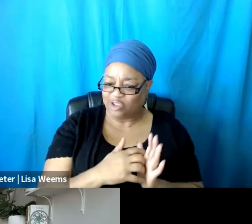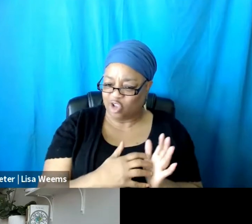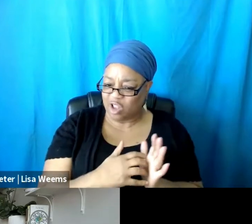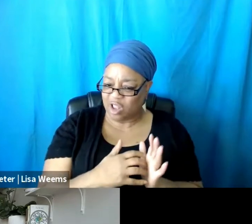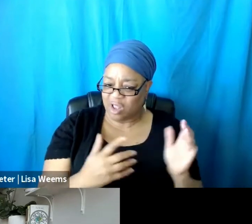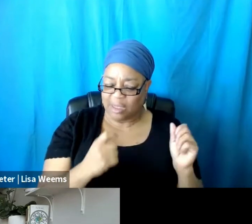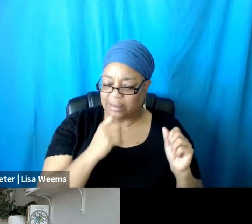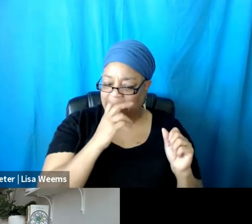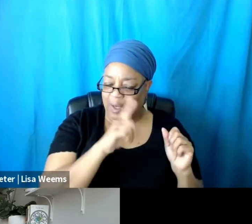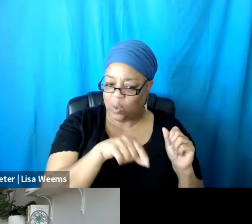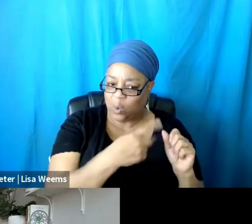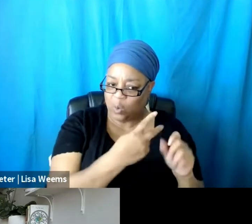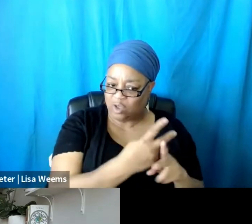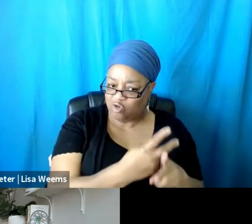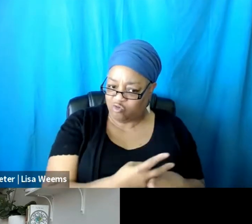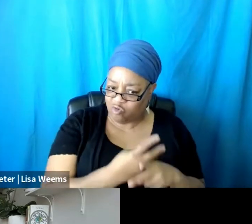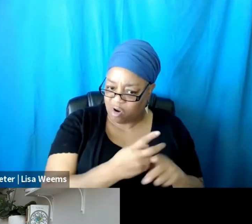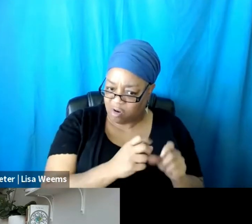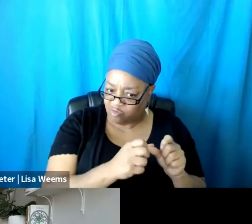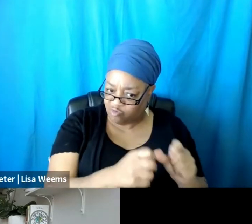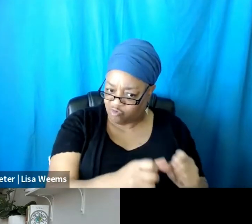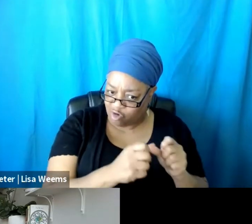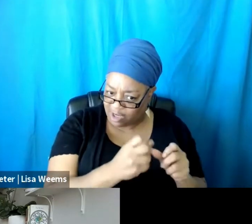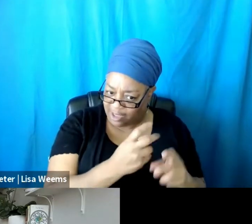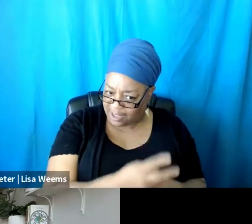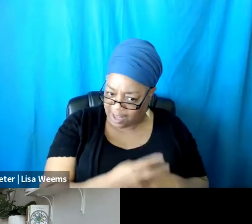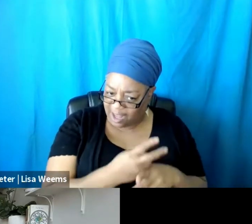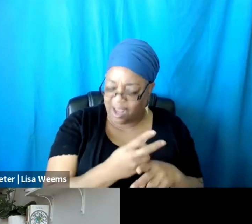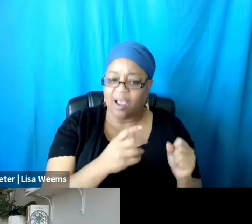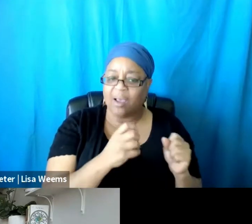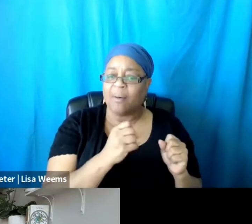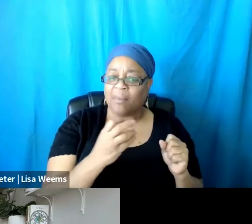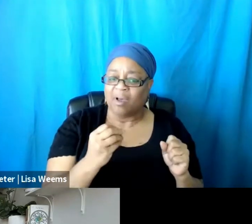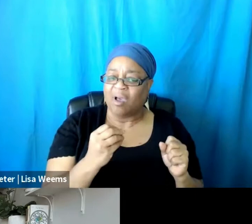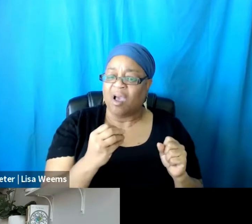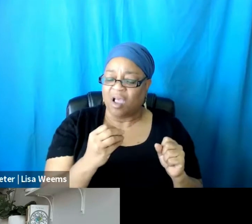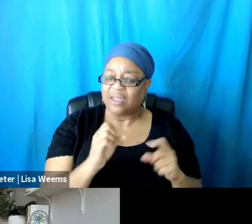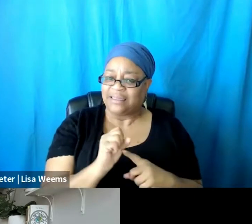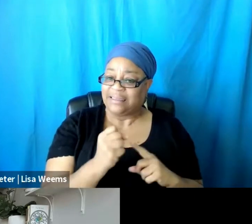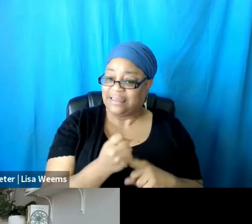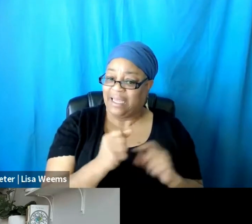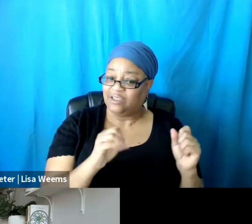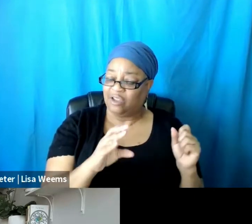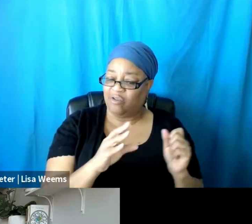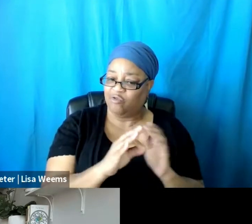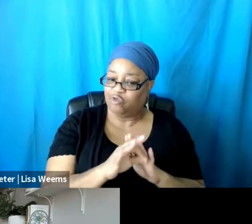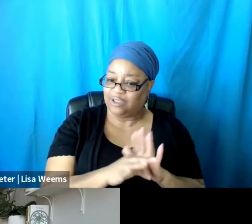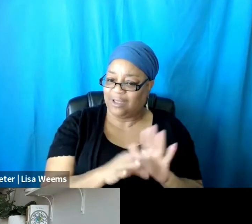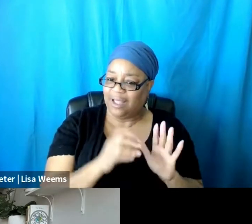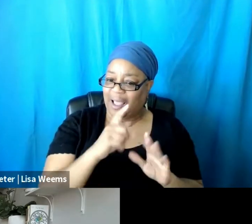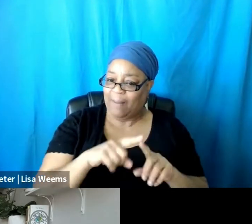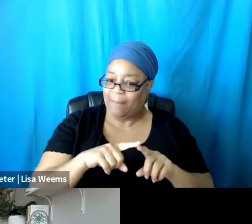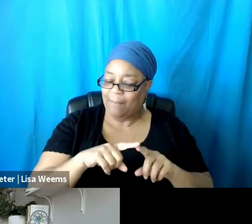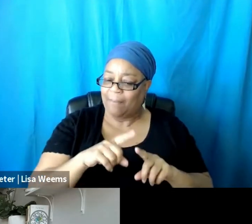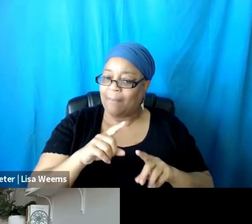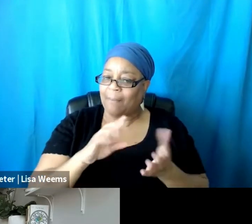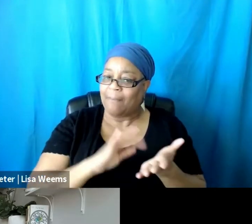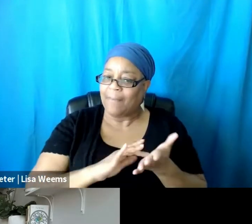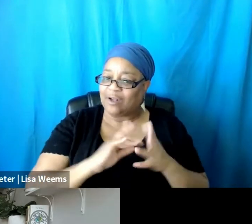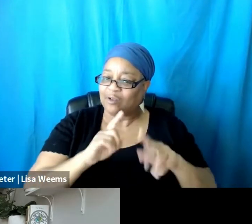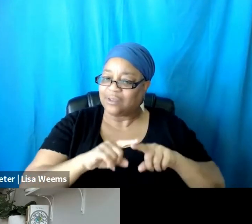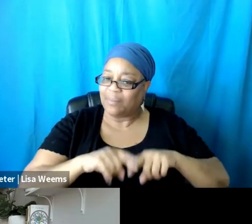chronic care, but what does it mean to already have states of fragility and medical dependence that have to be considered in the